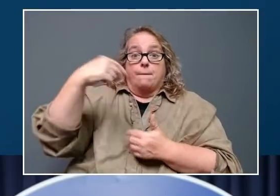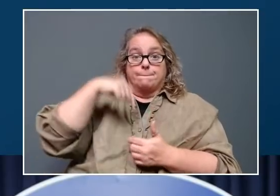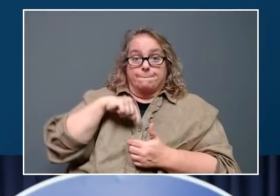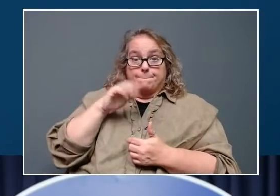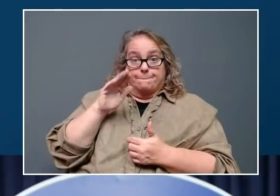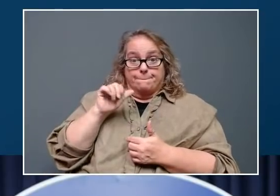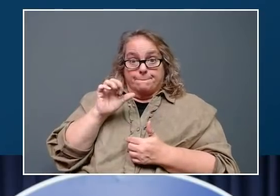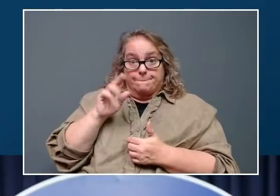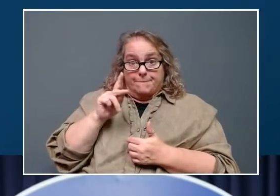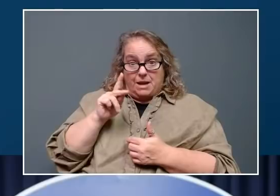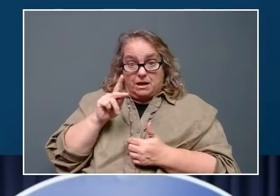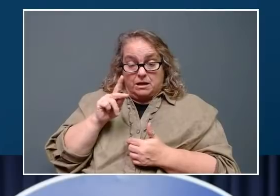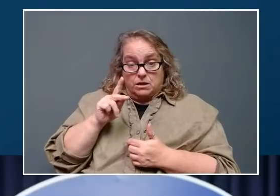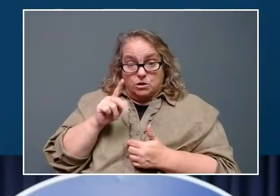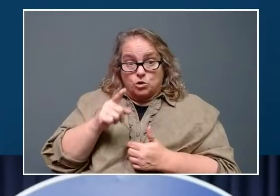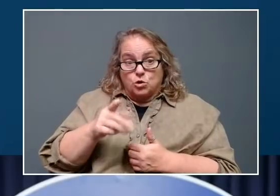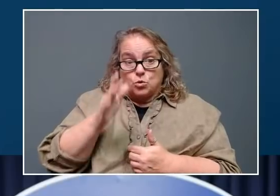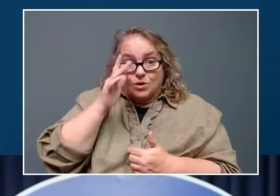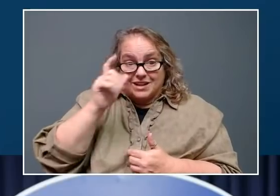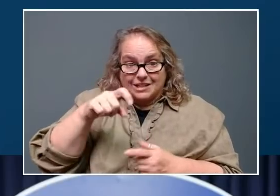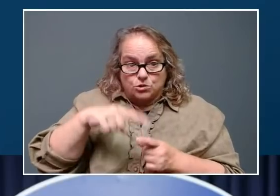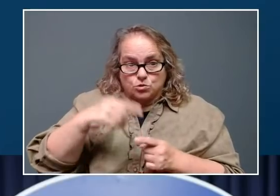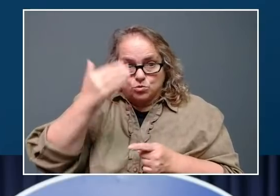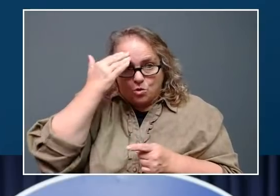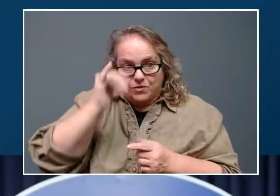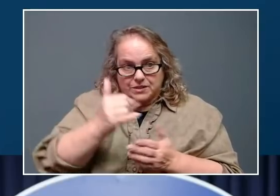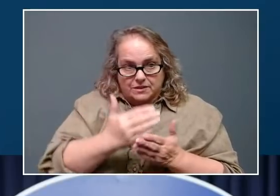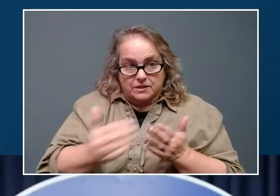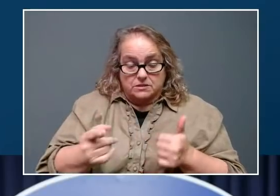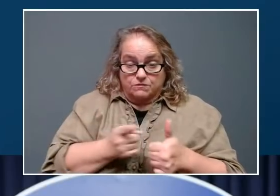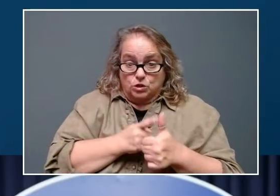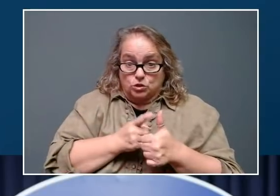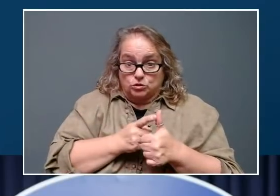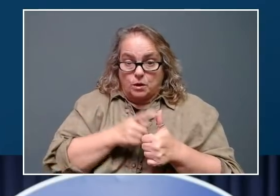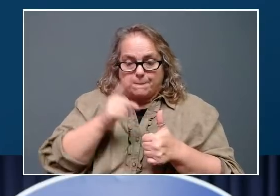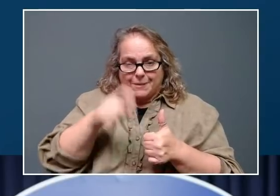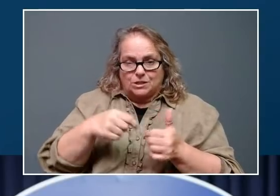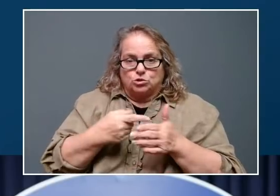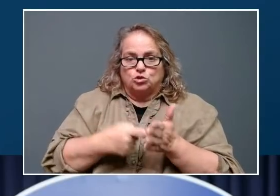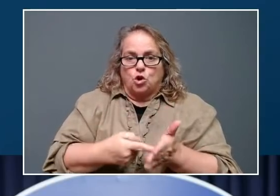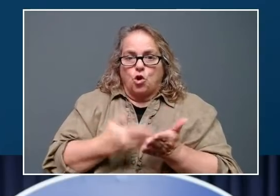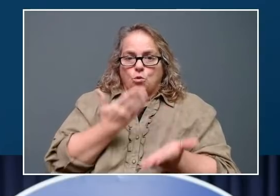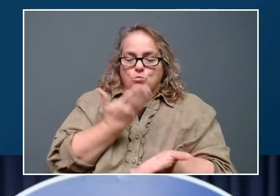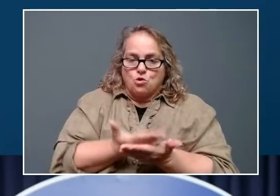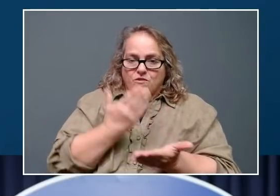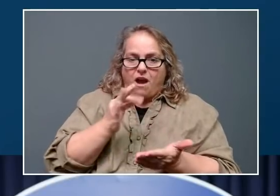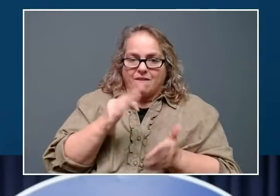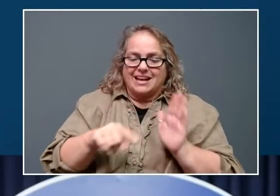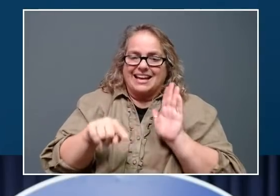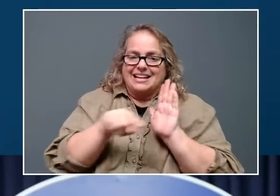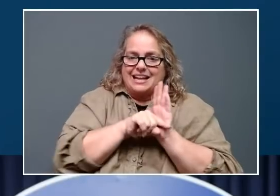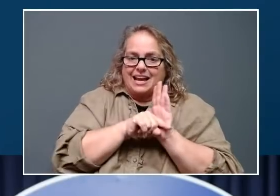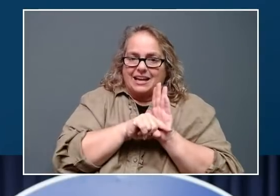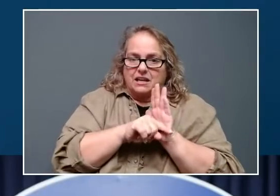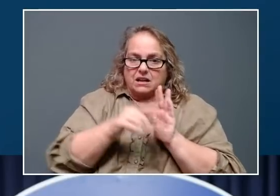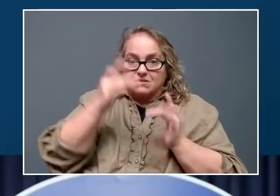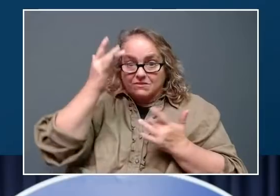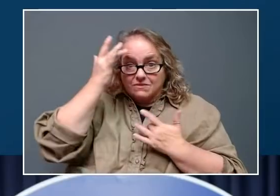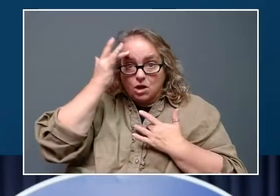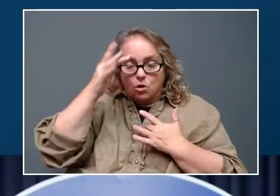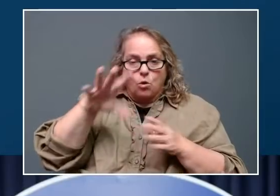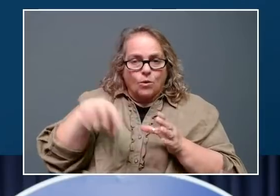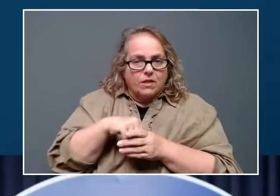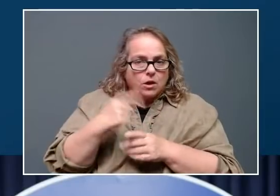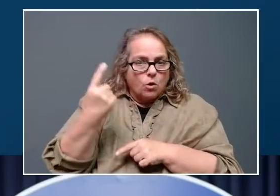going to need to know these things. Number one, you're going to have to show proof of a negative viral test performed within 1 day of